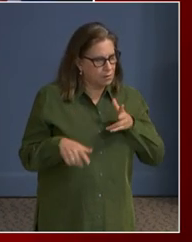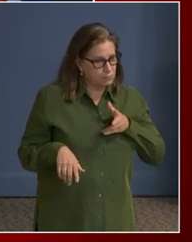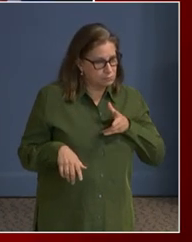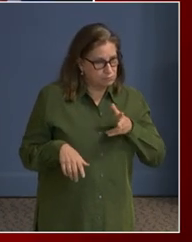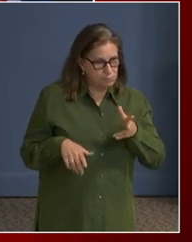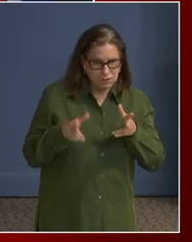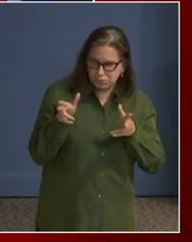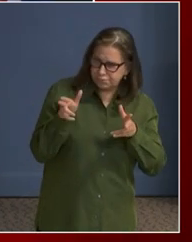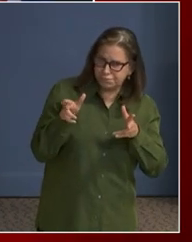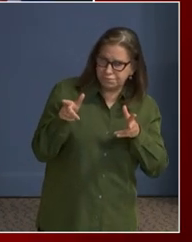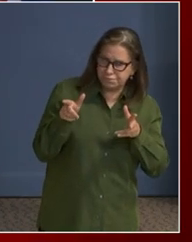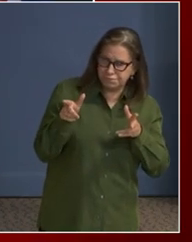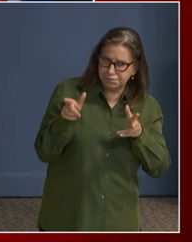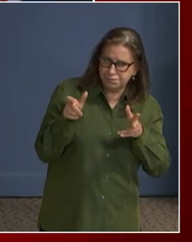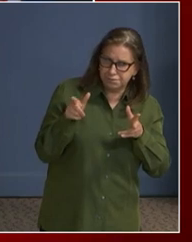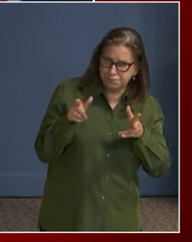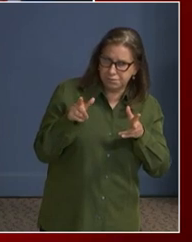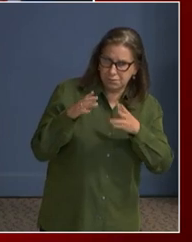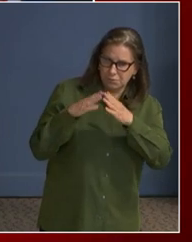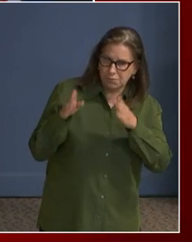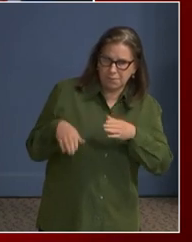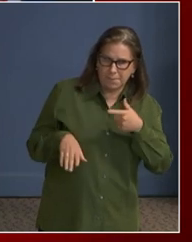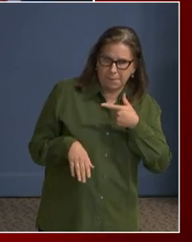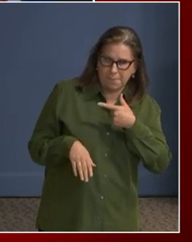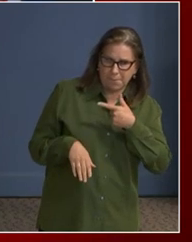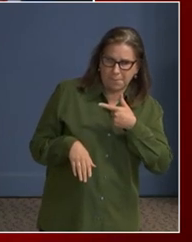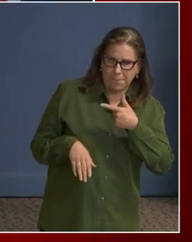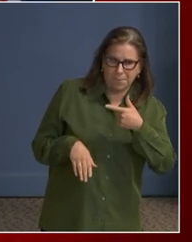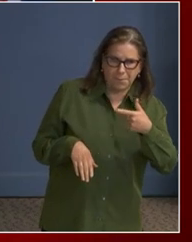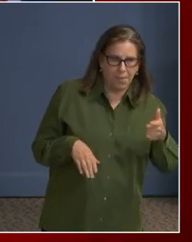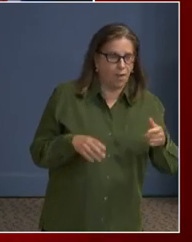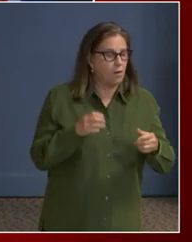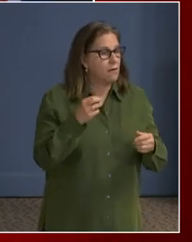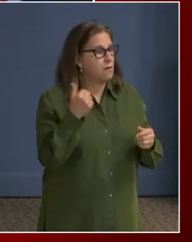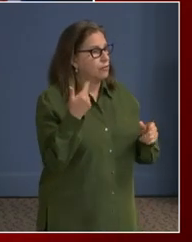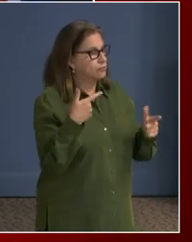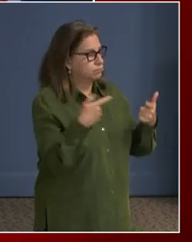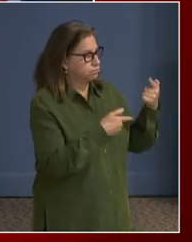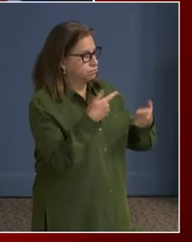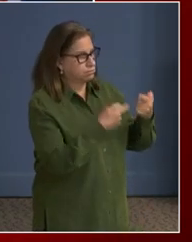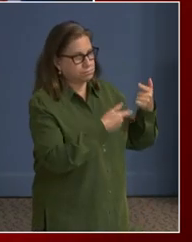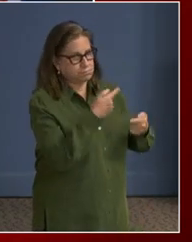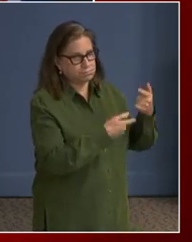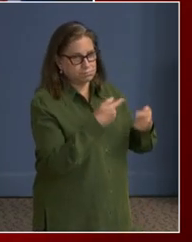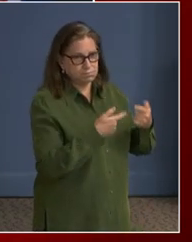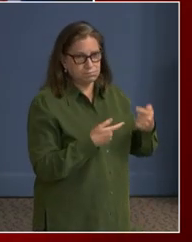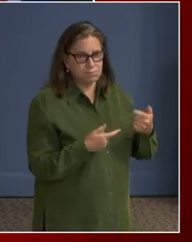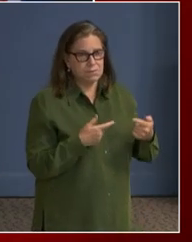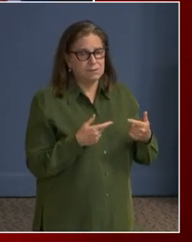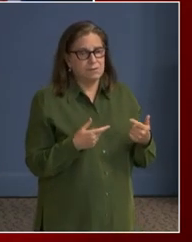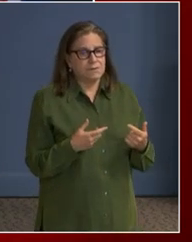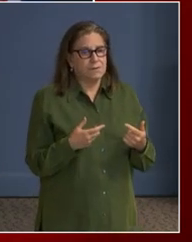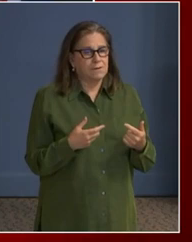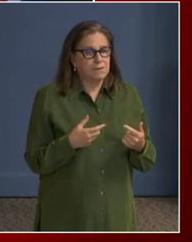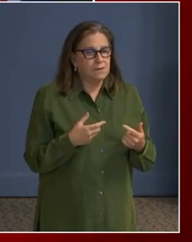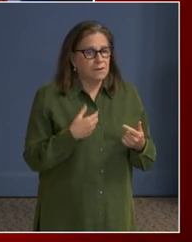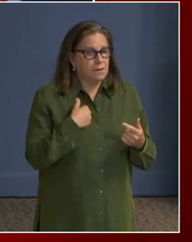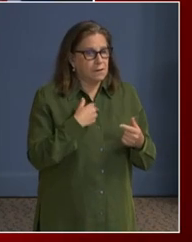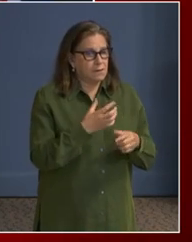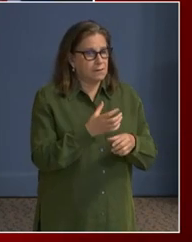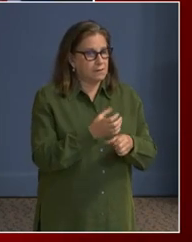evidence that somebody fired back at the vehicle. We have recovered the vehicle. We recovered it in Ward